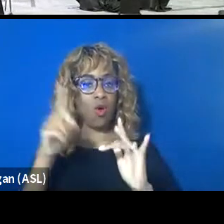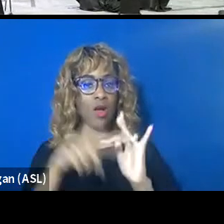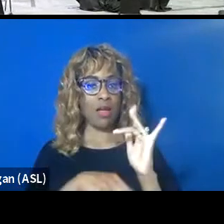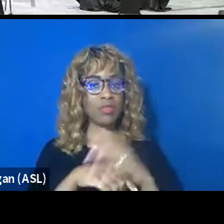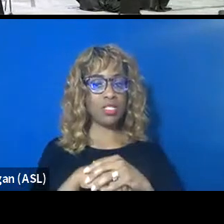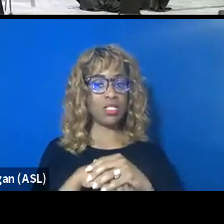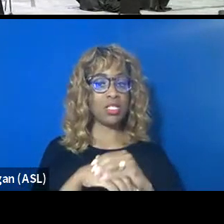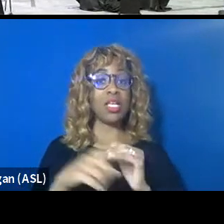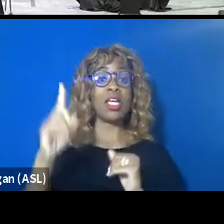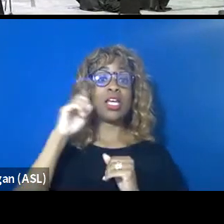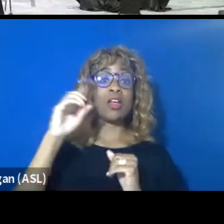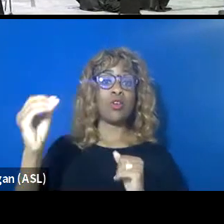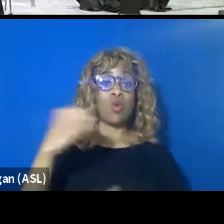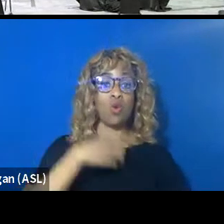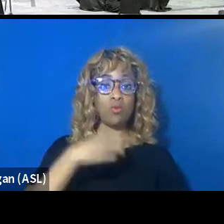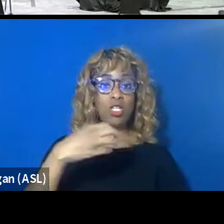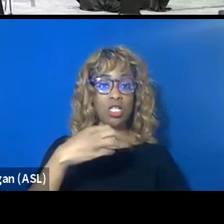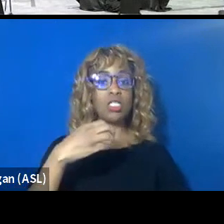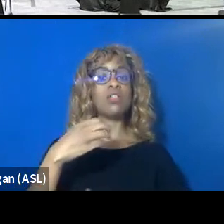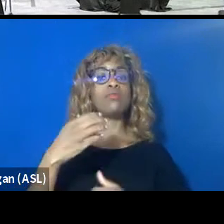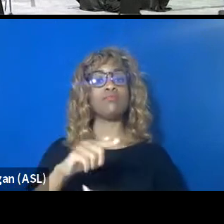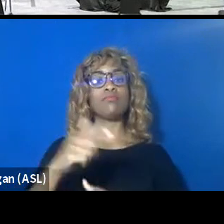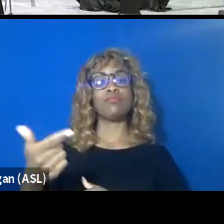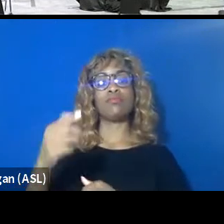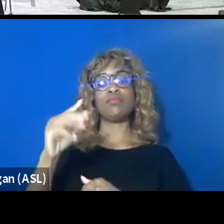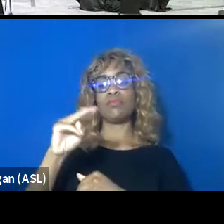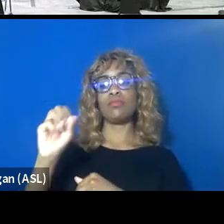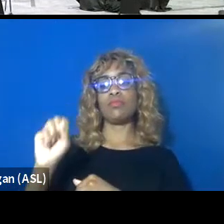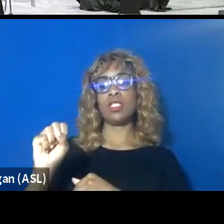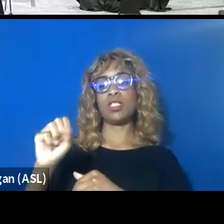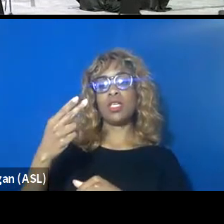And hearing no objection, please proceed, Ms. Hammersmith.